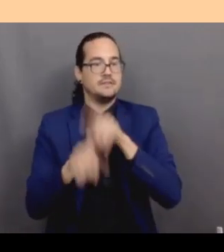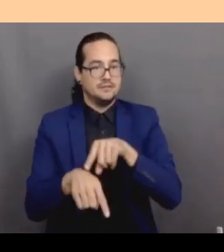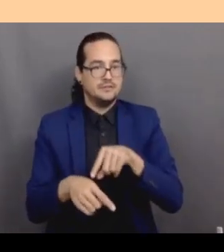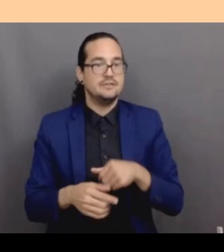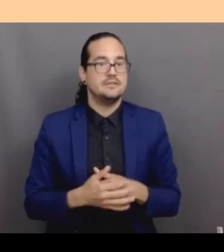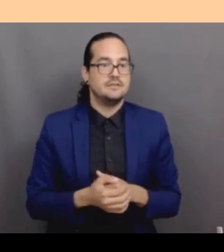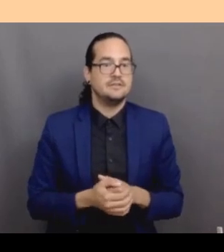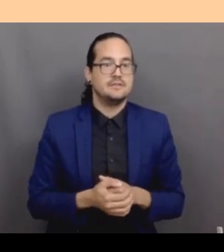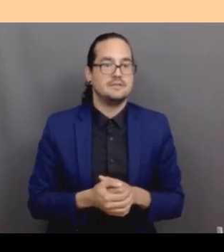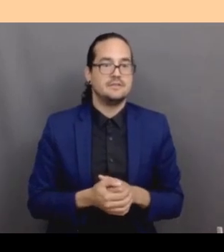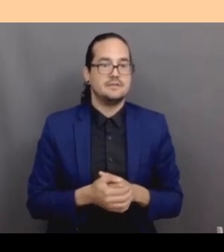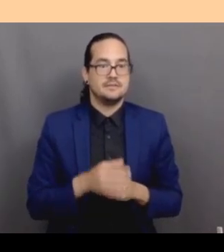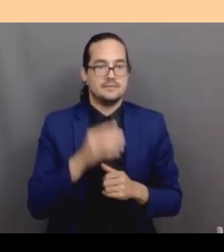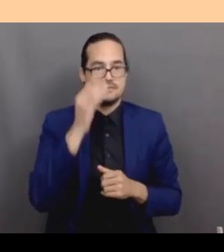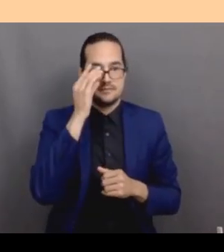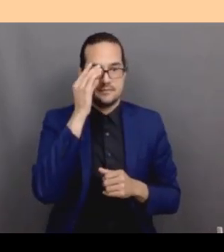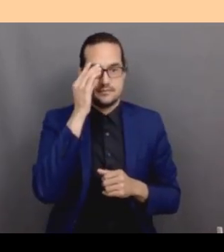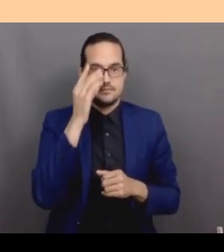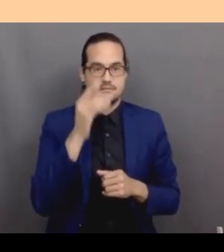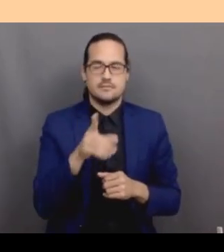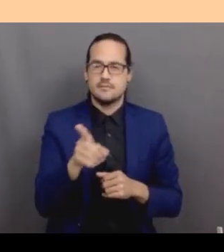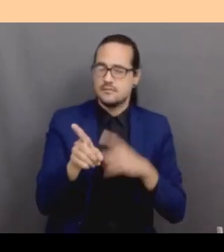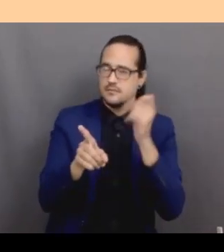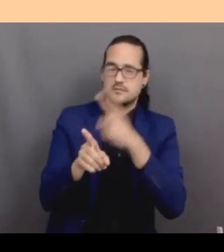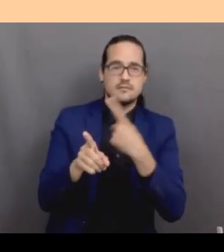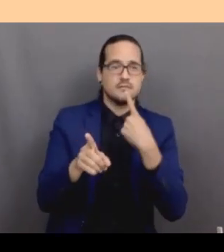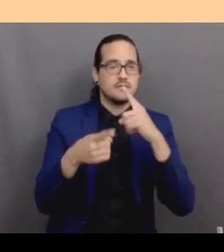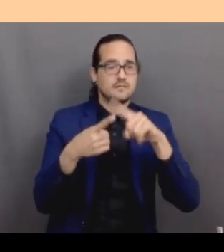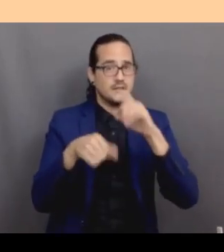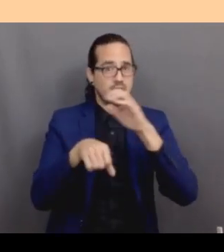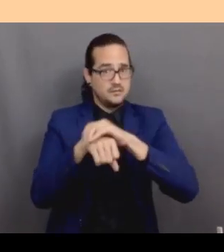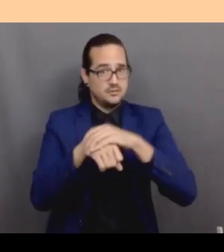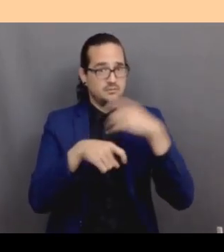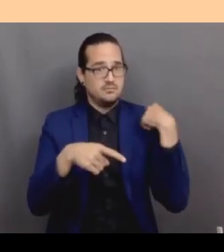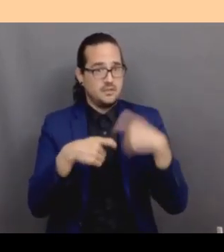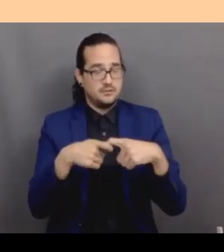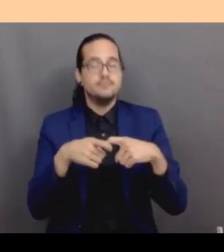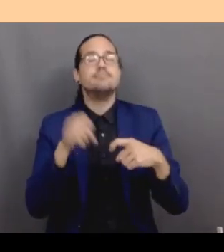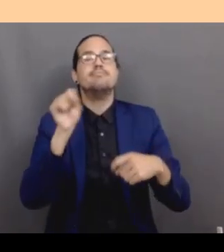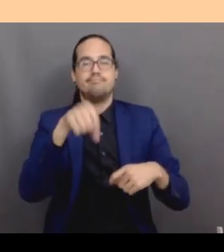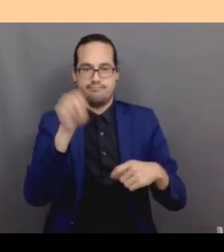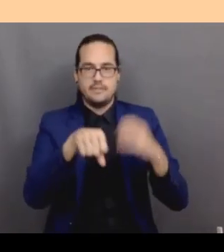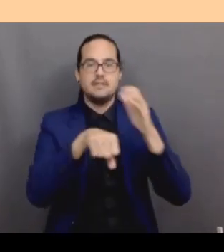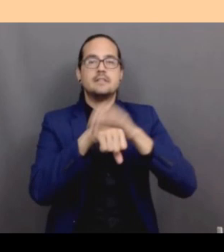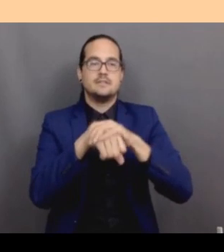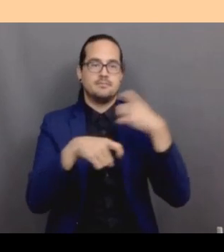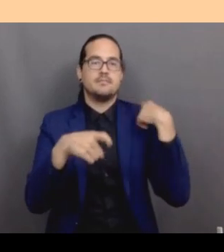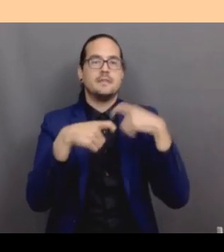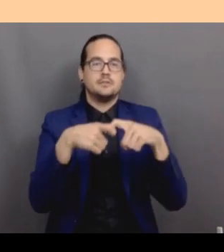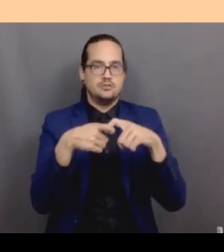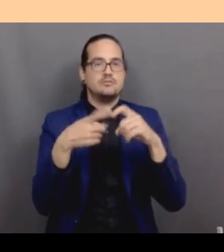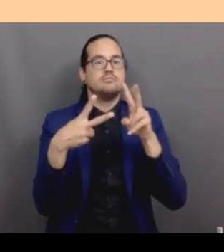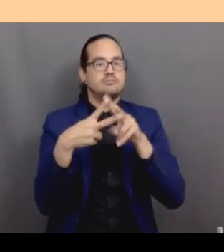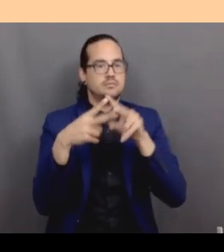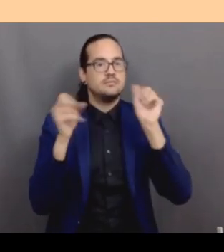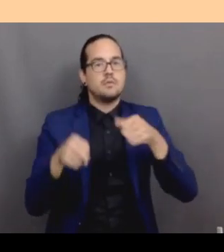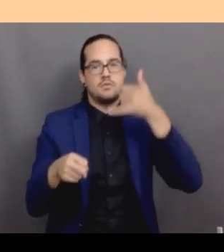thank you. Thank you for the reminder. Yes, we have bilingual phone answers as well. Thank you. Yes.